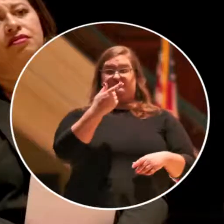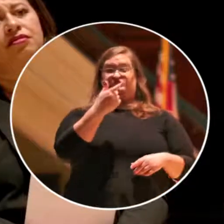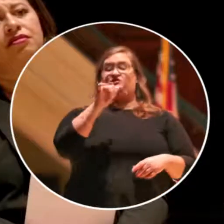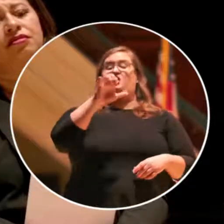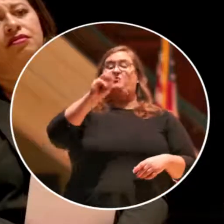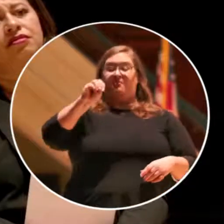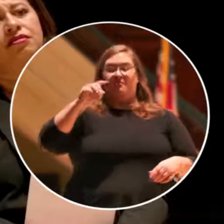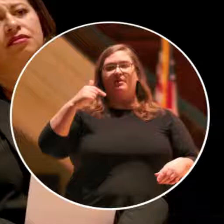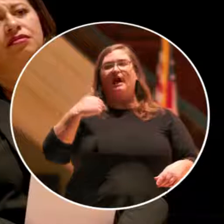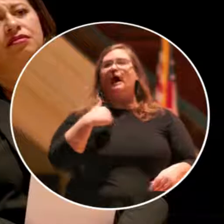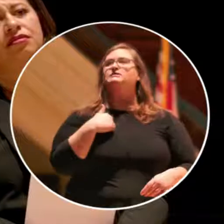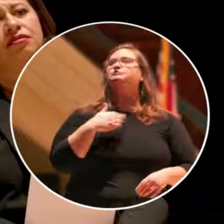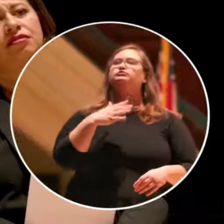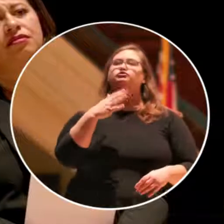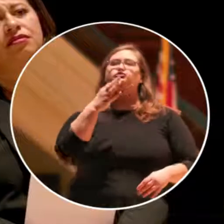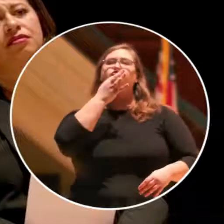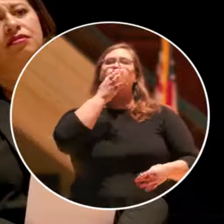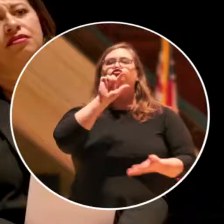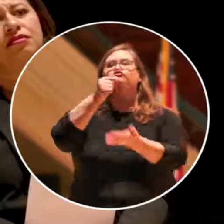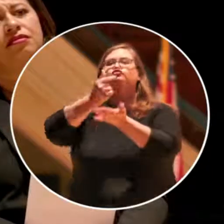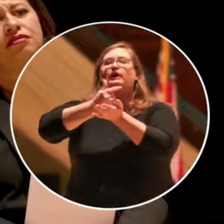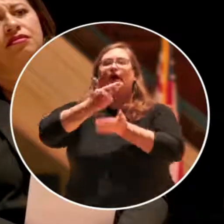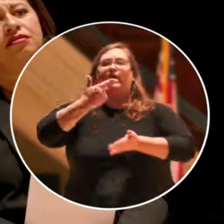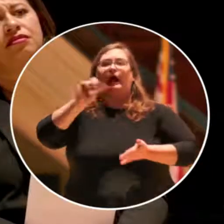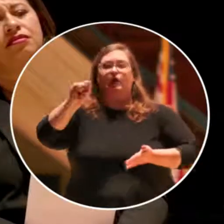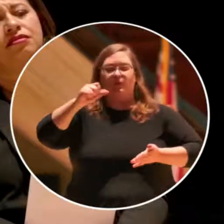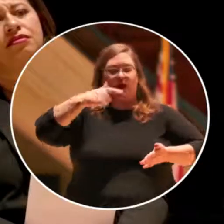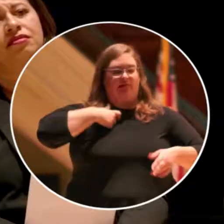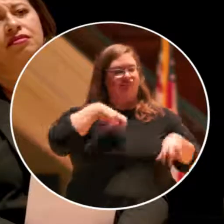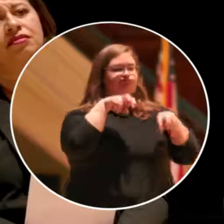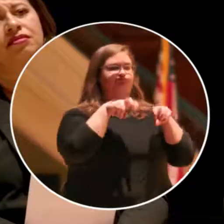and possibly letting my team and parents down.